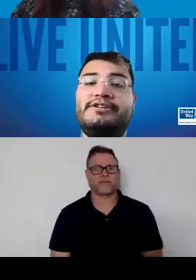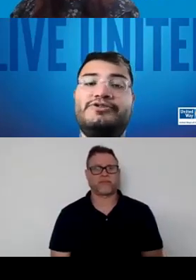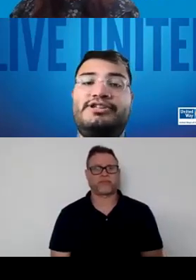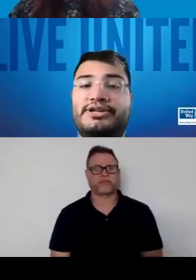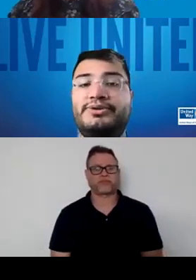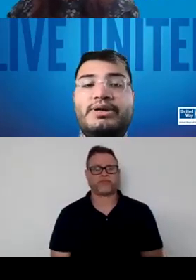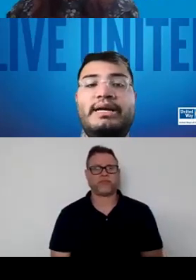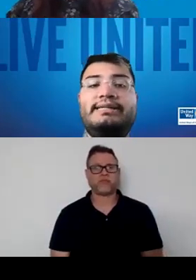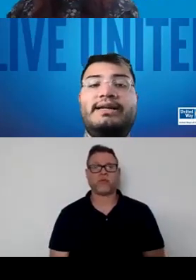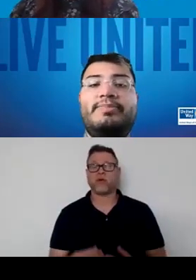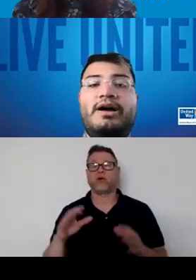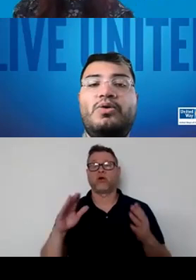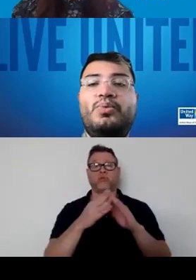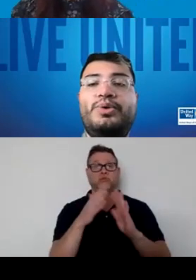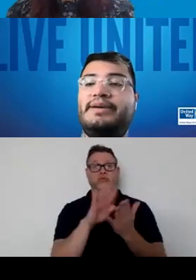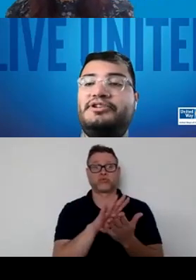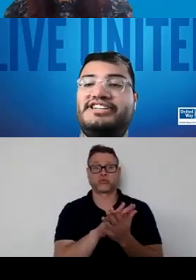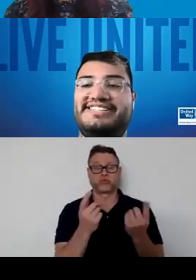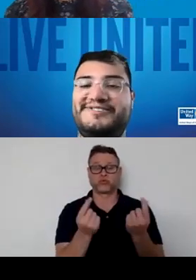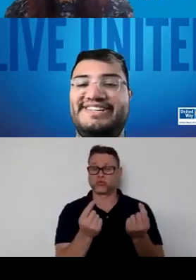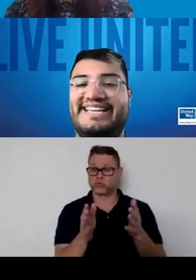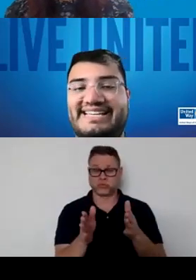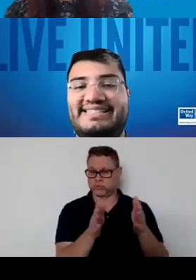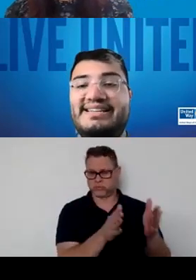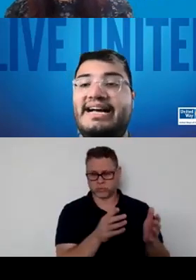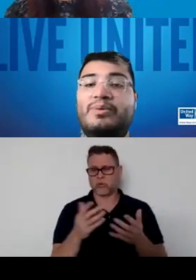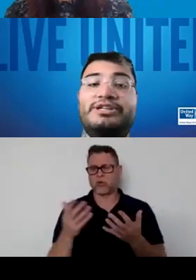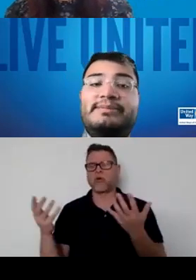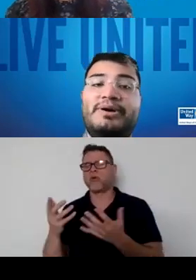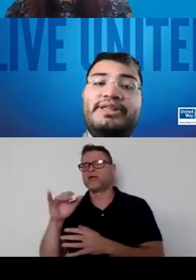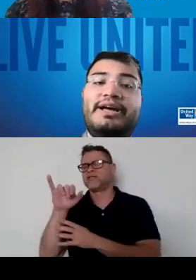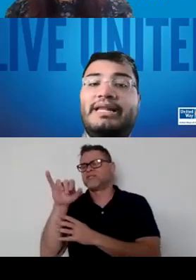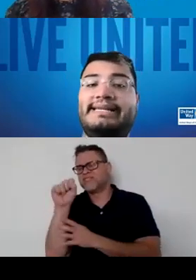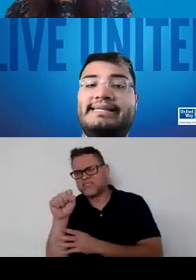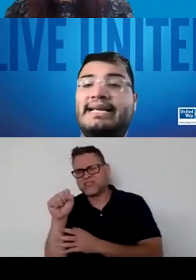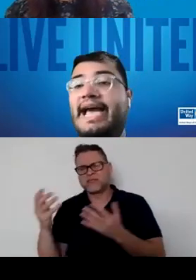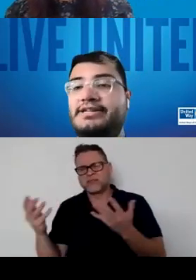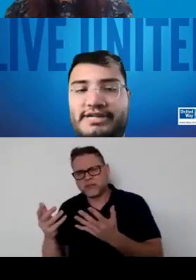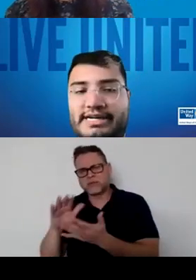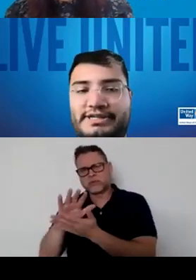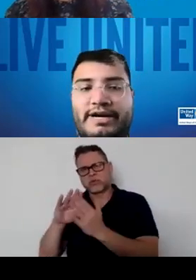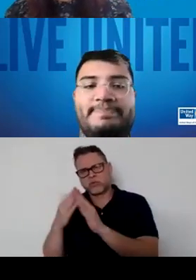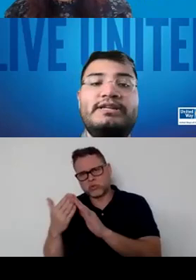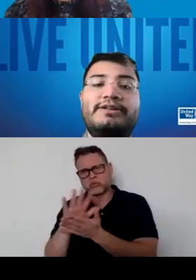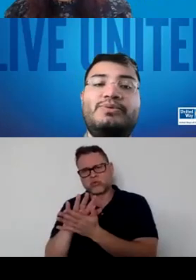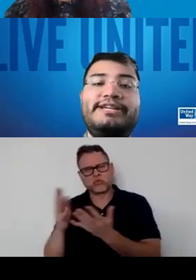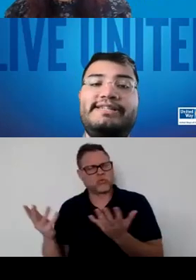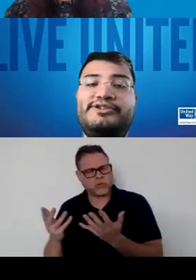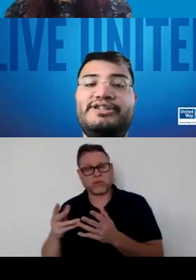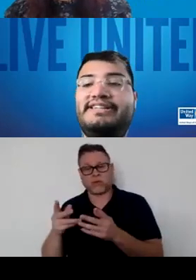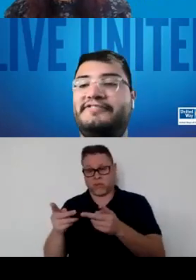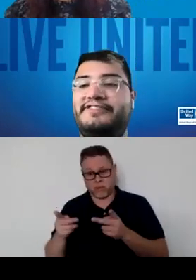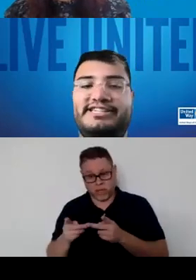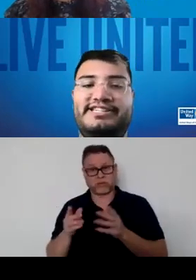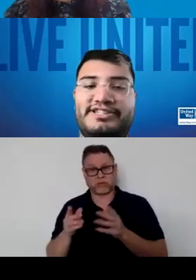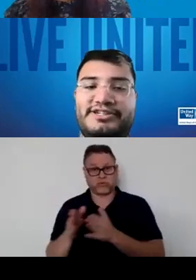community schools do, let's talk about what a community school is, which is both a place and a strategy, right? So that's why you see two